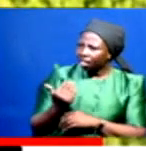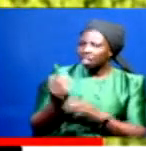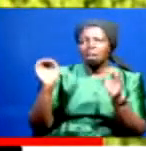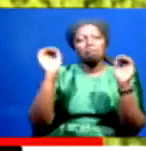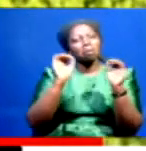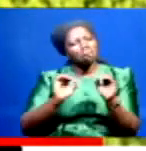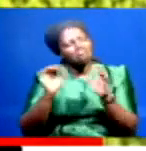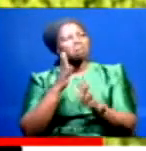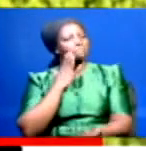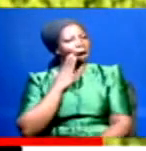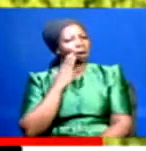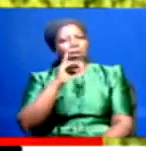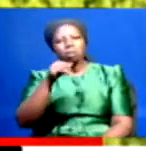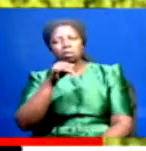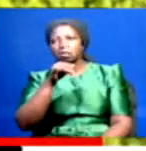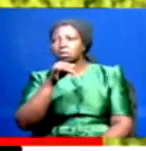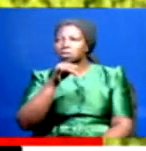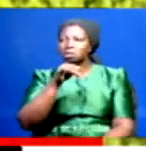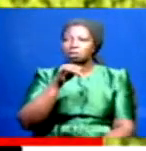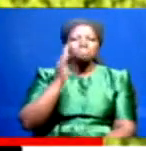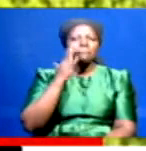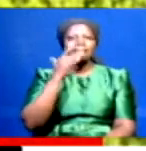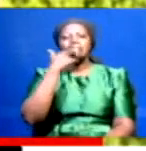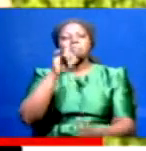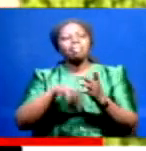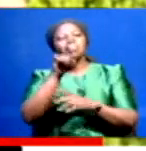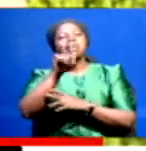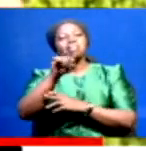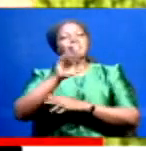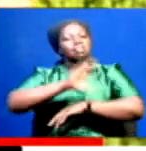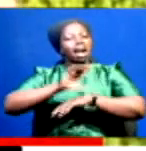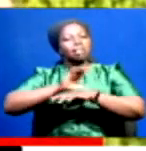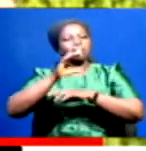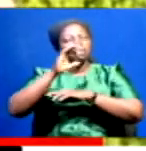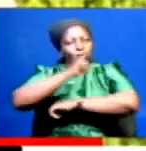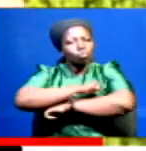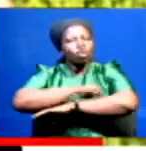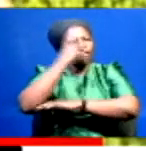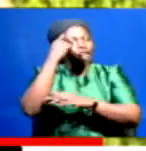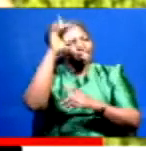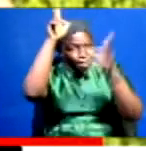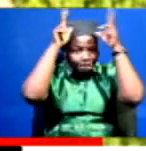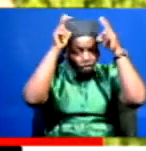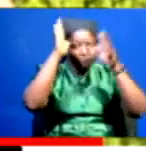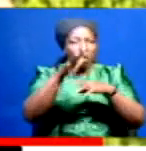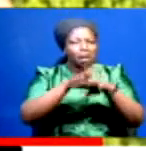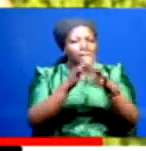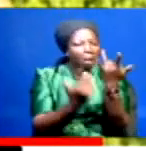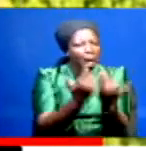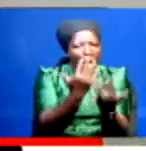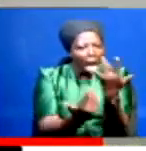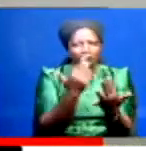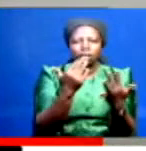Juma ametuambia hiyo shule ni ya shetani, tutachomeka binguni. Kwa hivyo mimi sitaki kuchomeka. Tumeonesha tu moto kwa TV kama